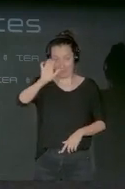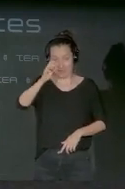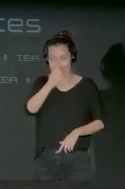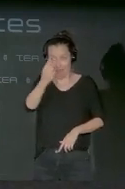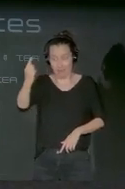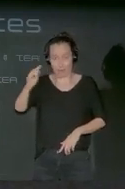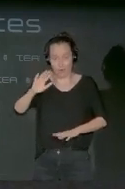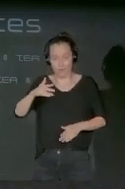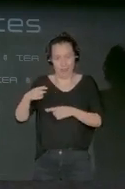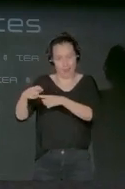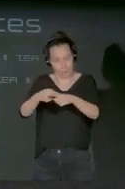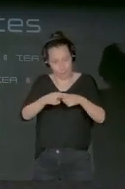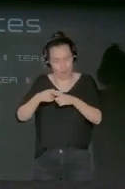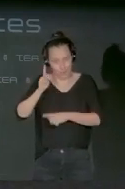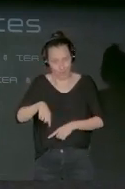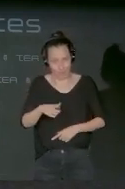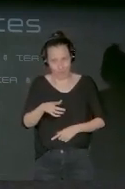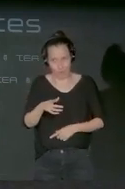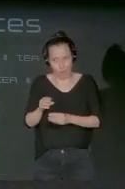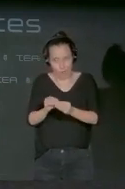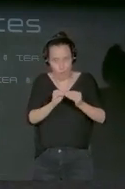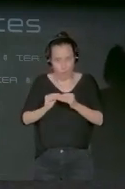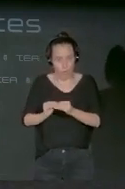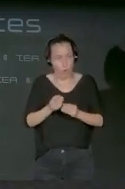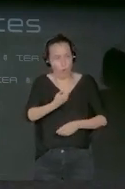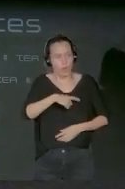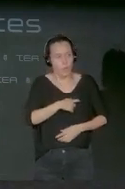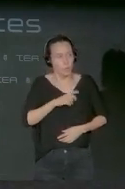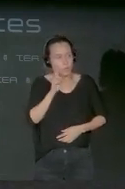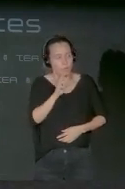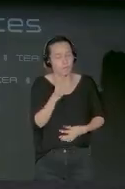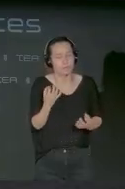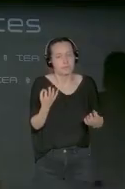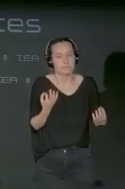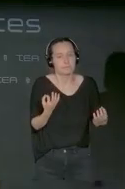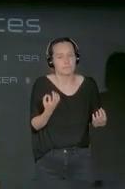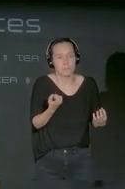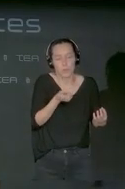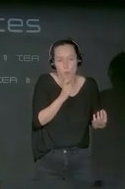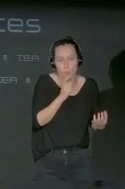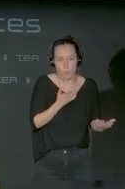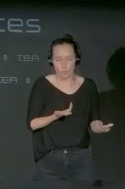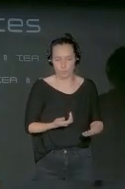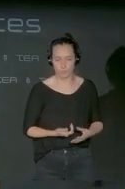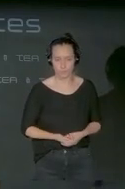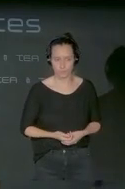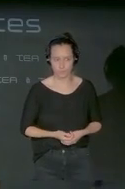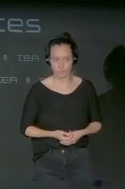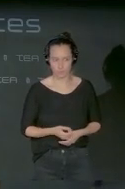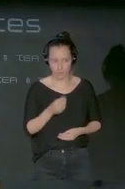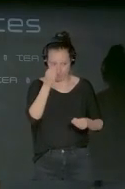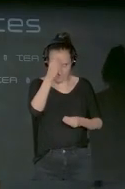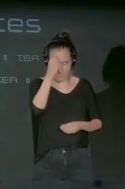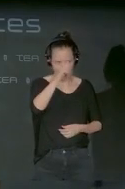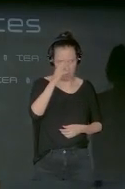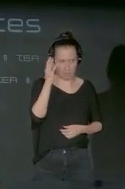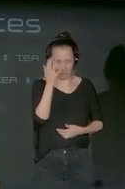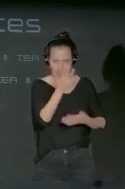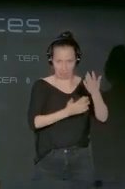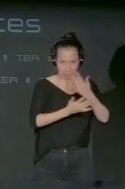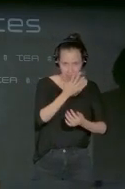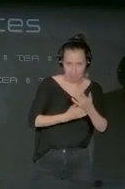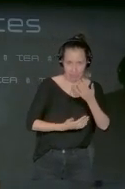desafíos compartidos. ¿O cómo lo veis desde la Comisión, Martín? ¿Veis que hay heterogeneidad? Que